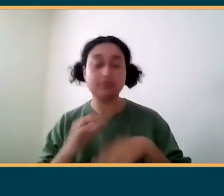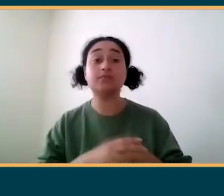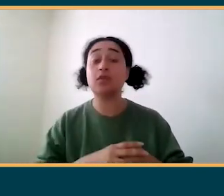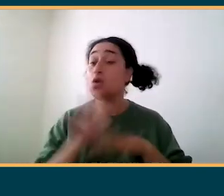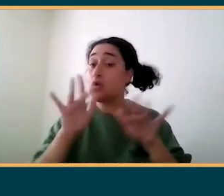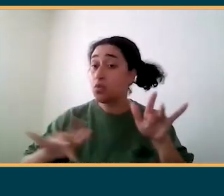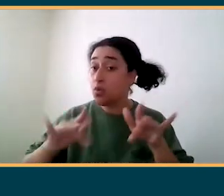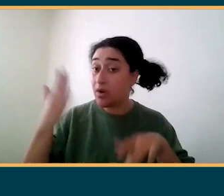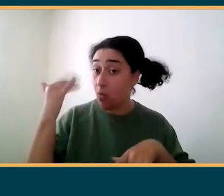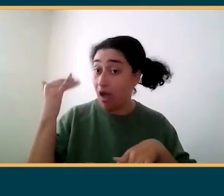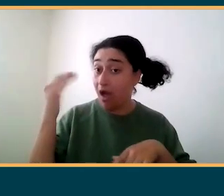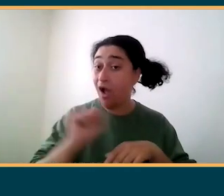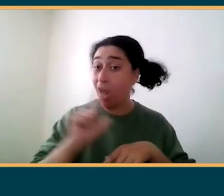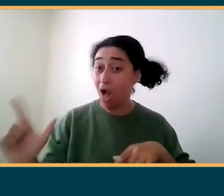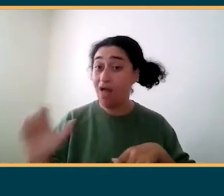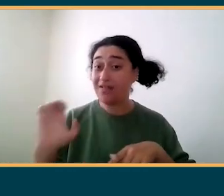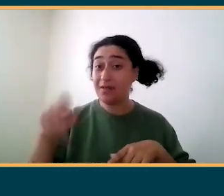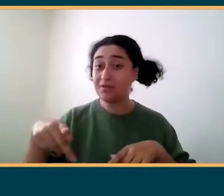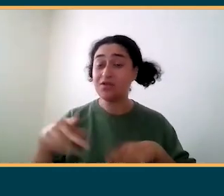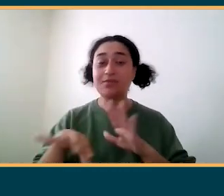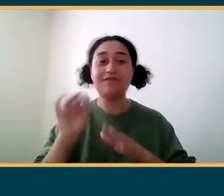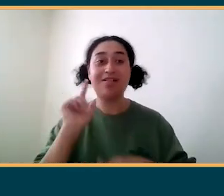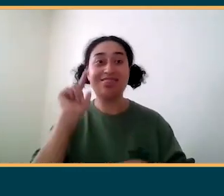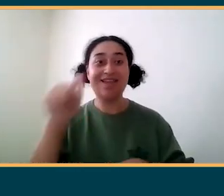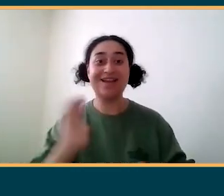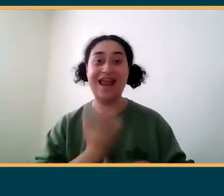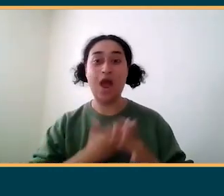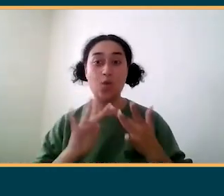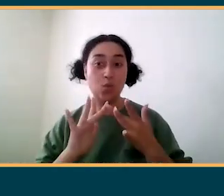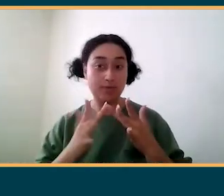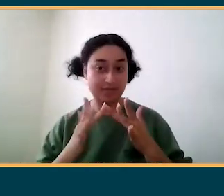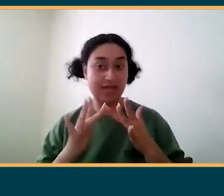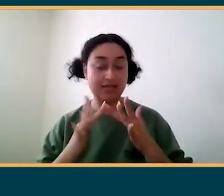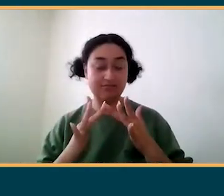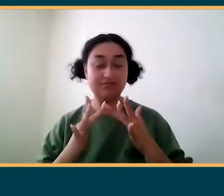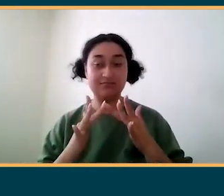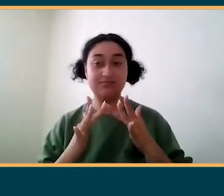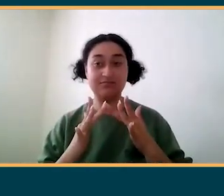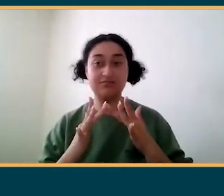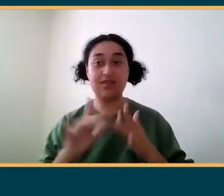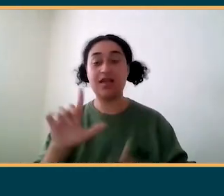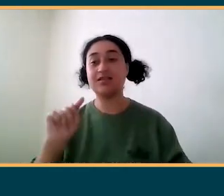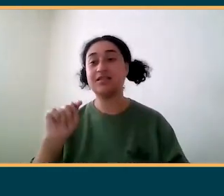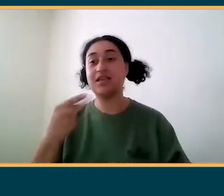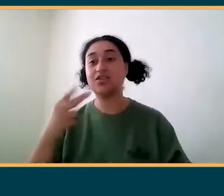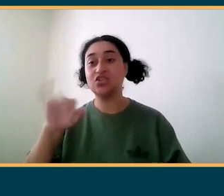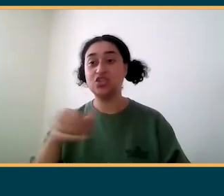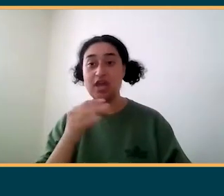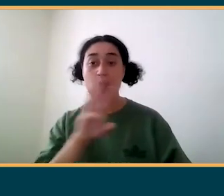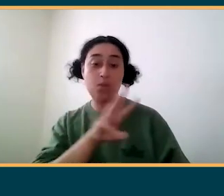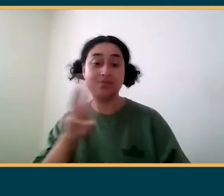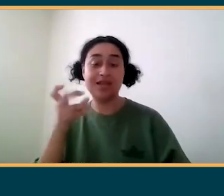why? All of these episodes can be found later on the LTHJ Global website or at the LTHJ Global YouTube